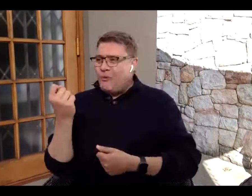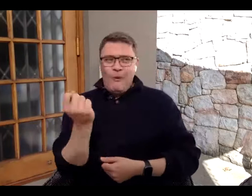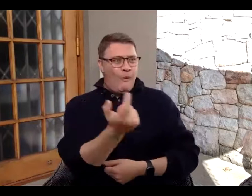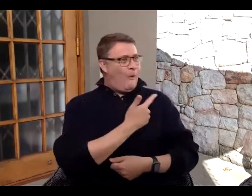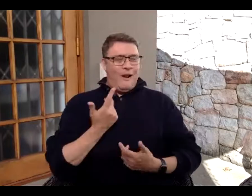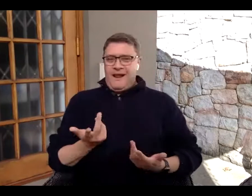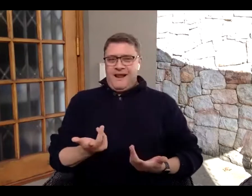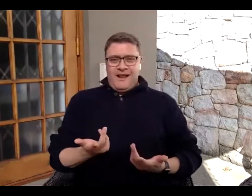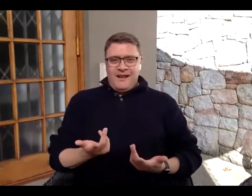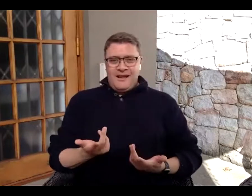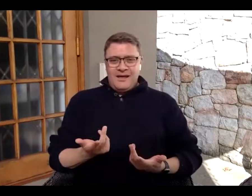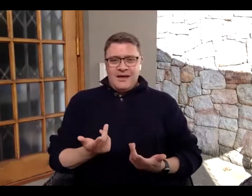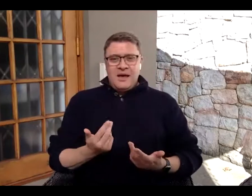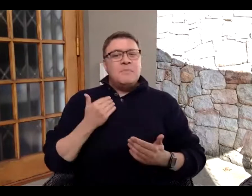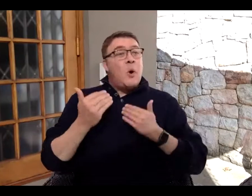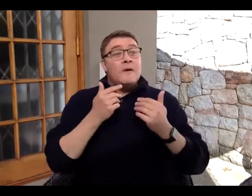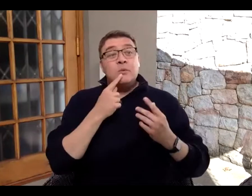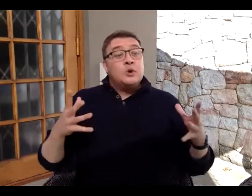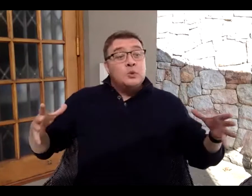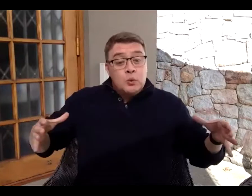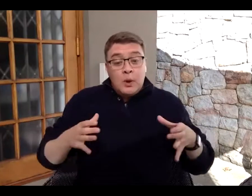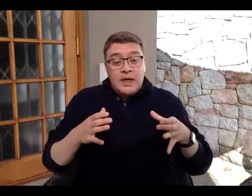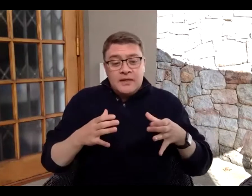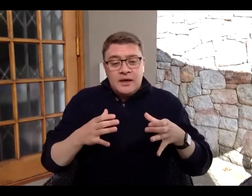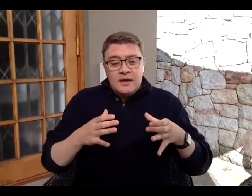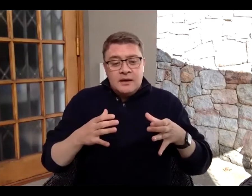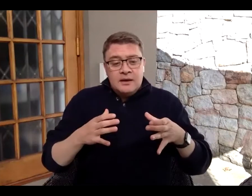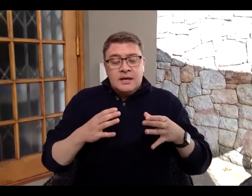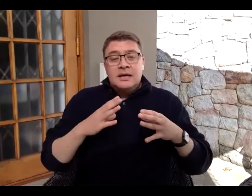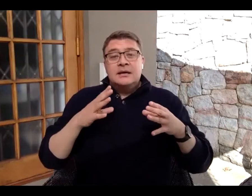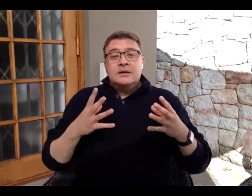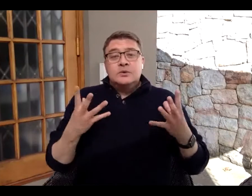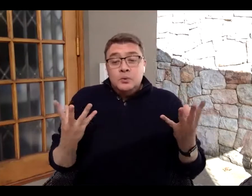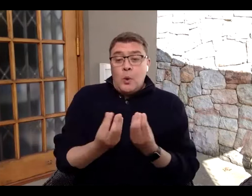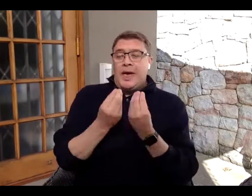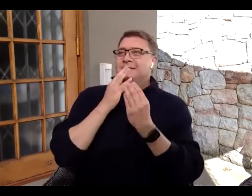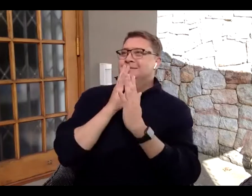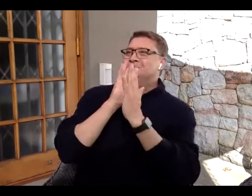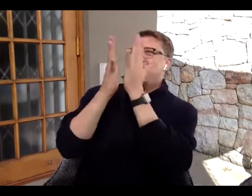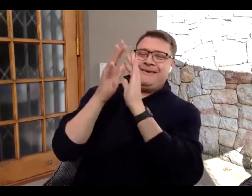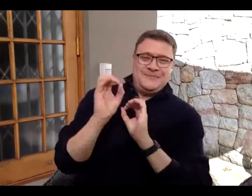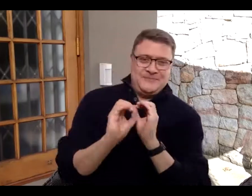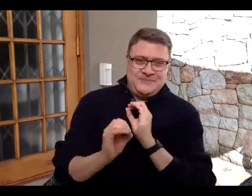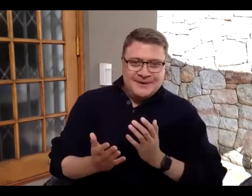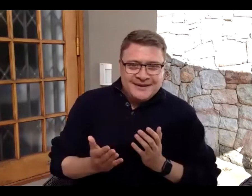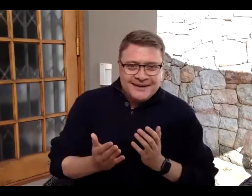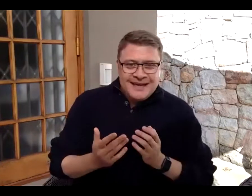find that we are not speaking up when we need to speak up, but that also comes